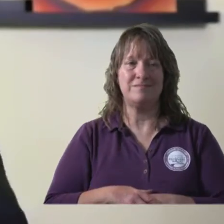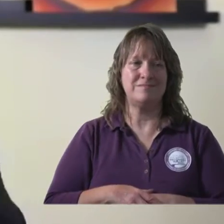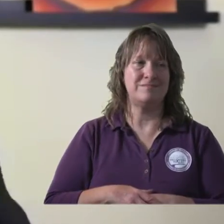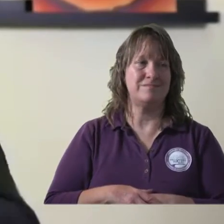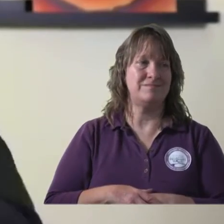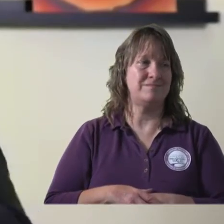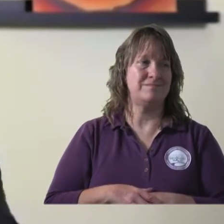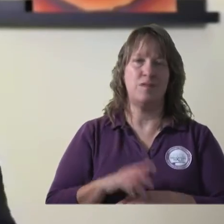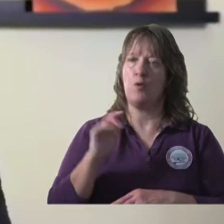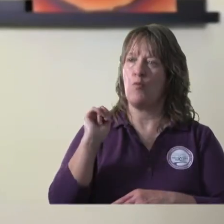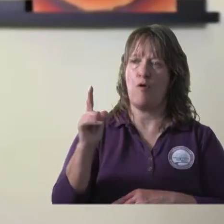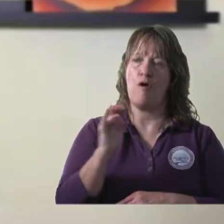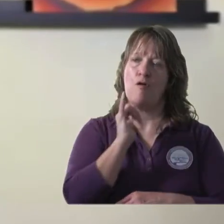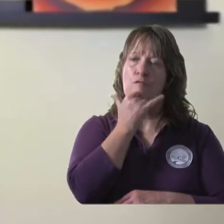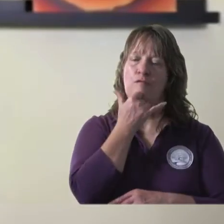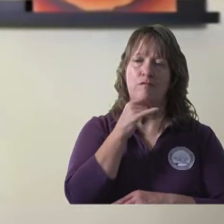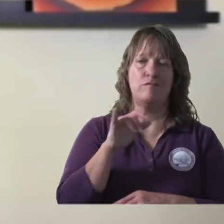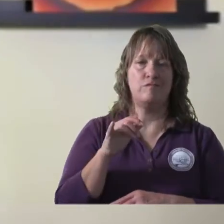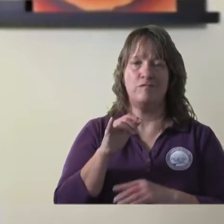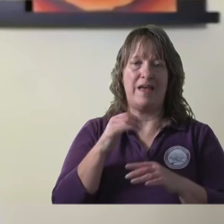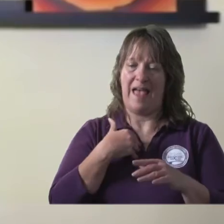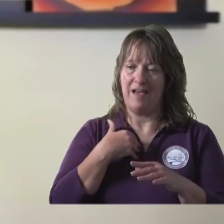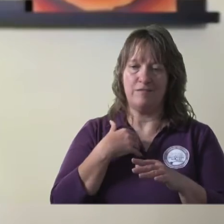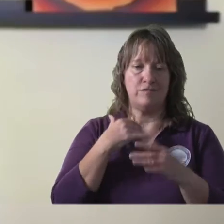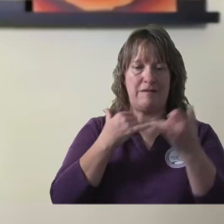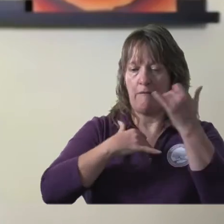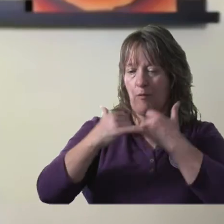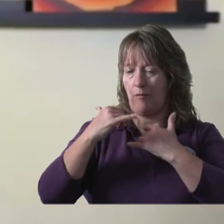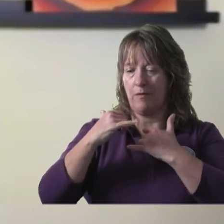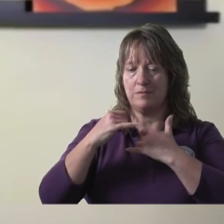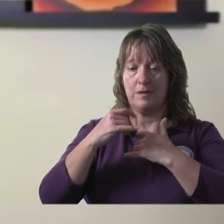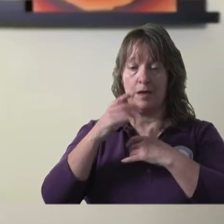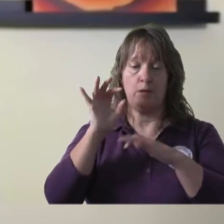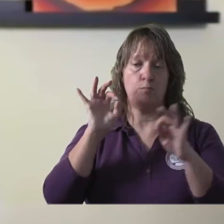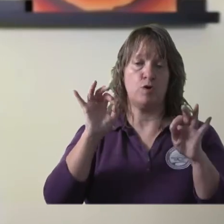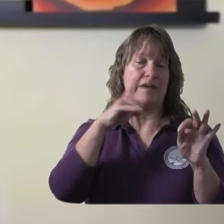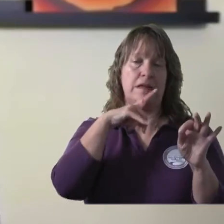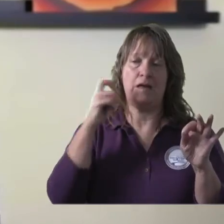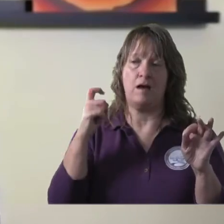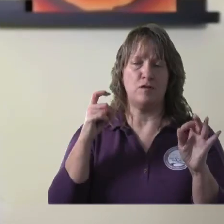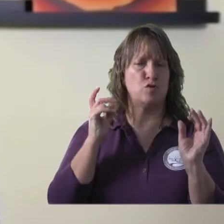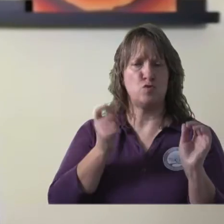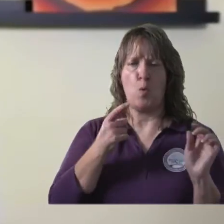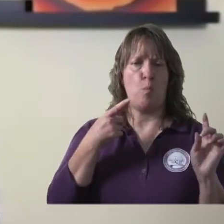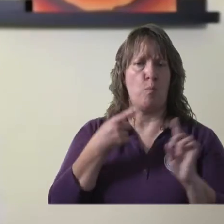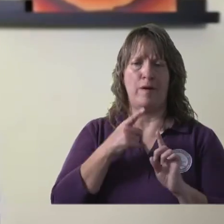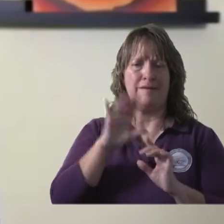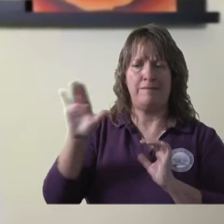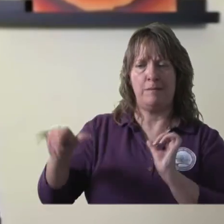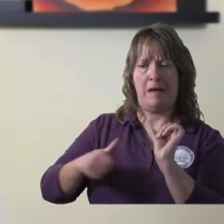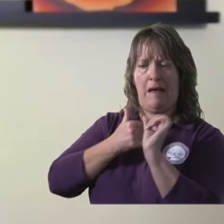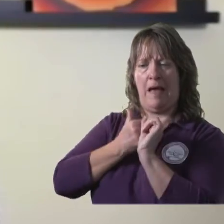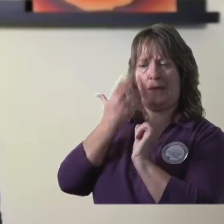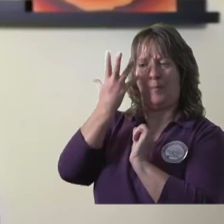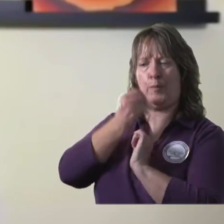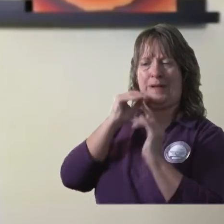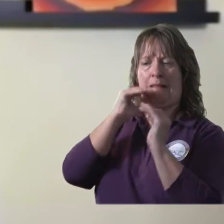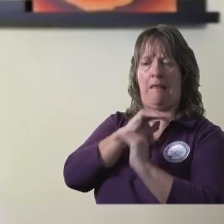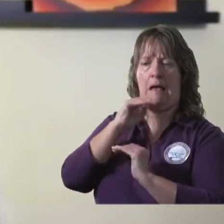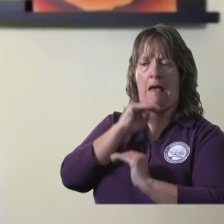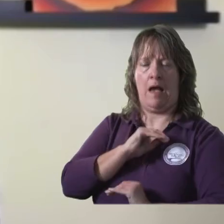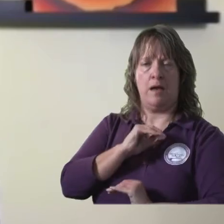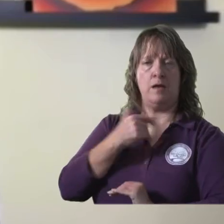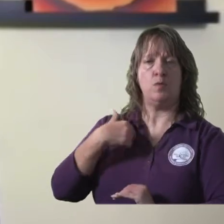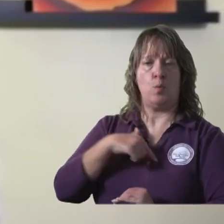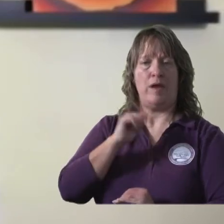divinely flawed individuals, perfectly ugly. There's no point hiding behind pretty lies. We are